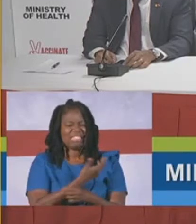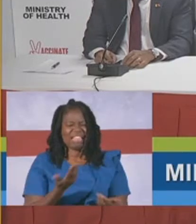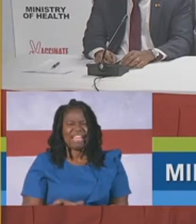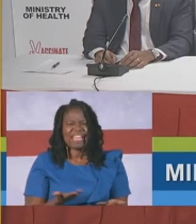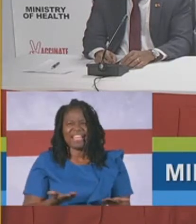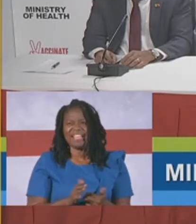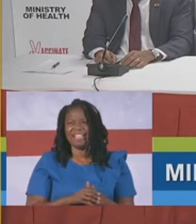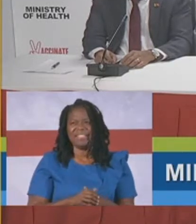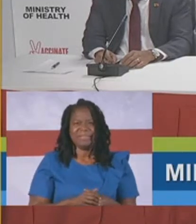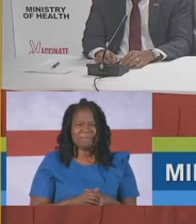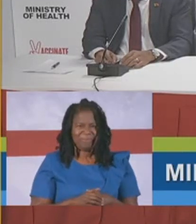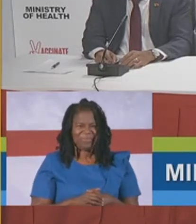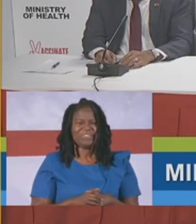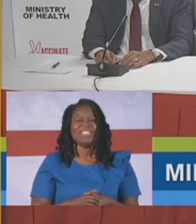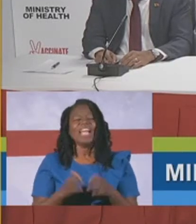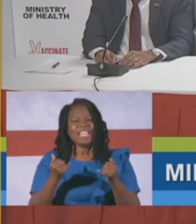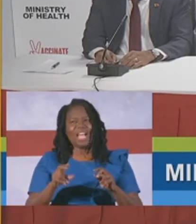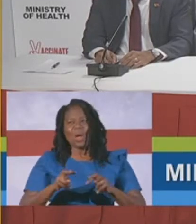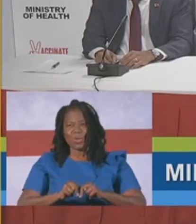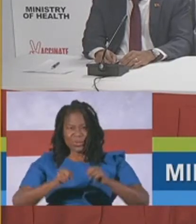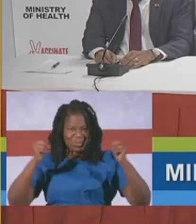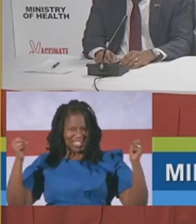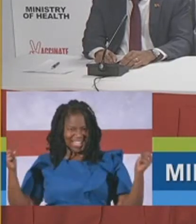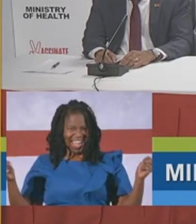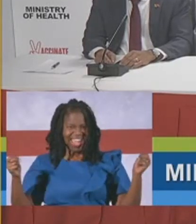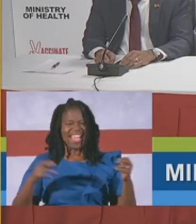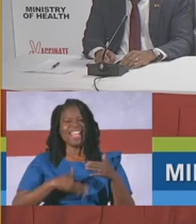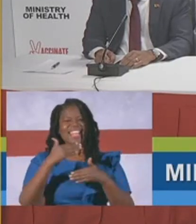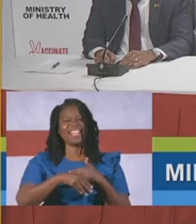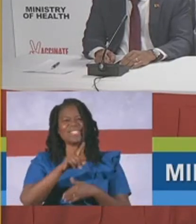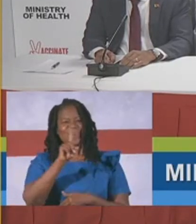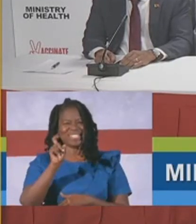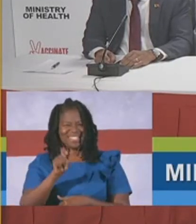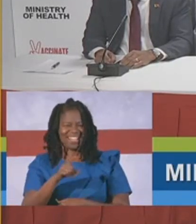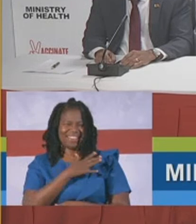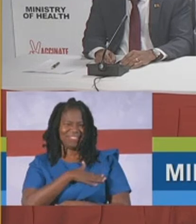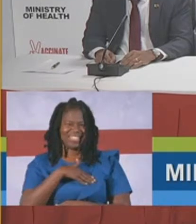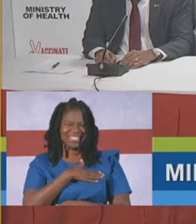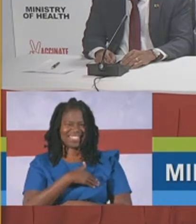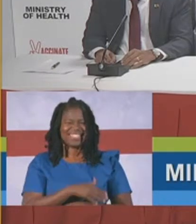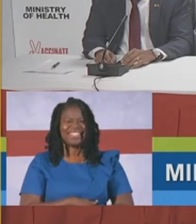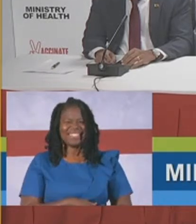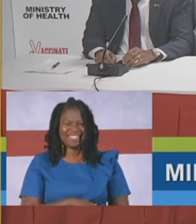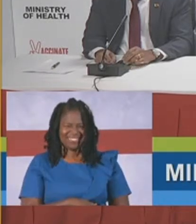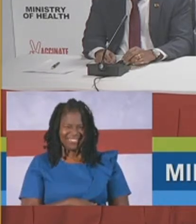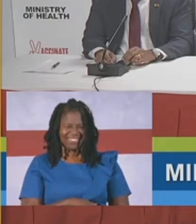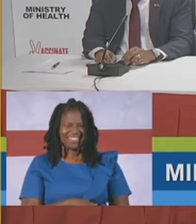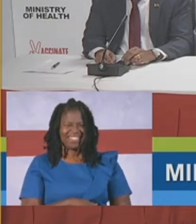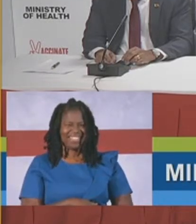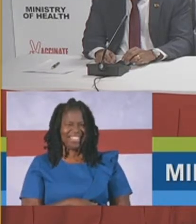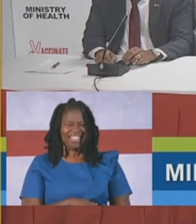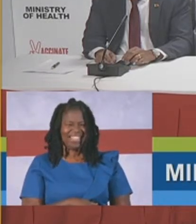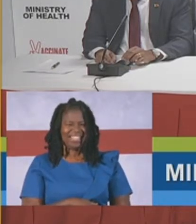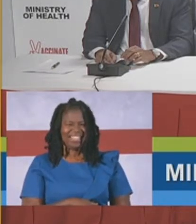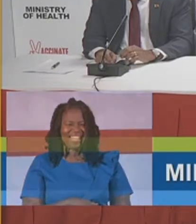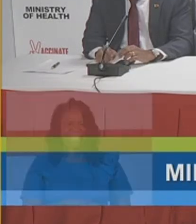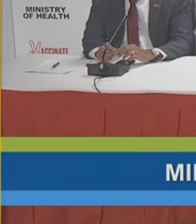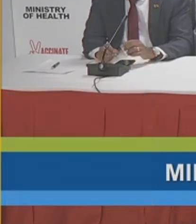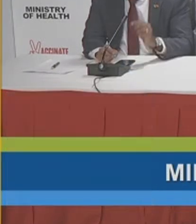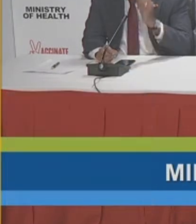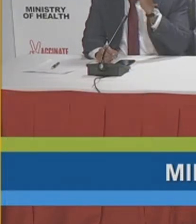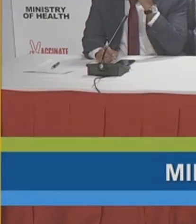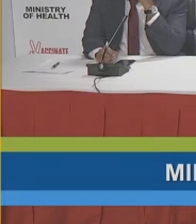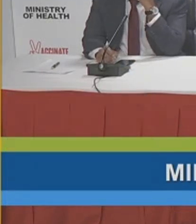Newsday newspaper at this time for the next questions, please. Morning, Glenn Chantak